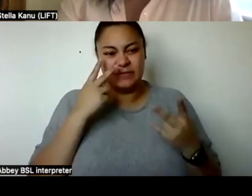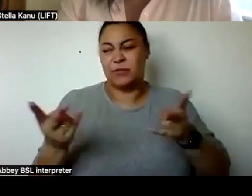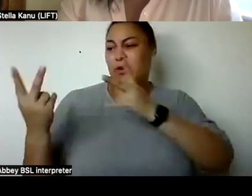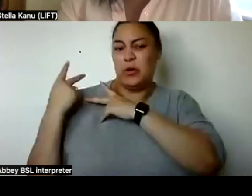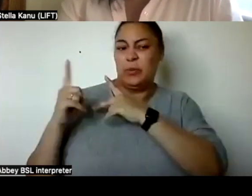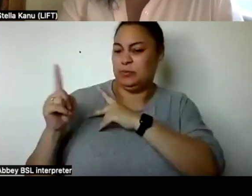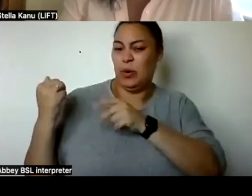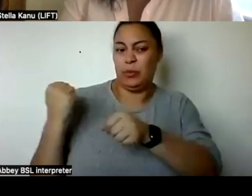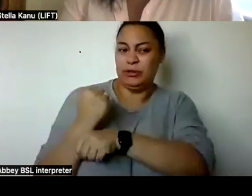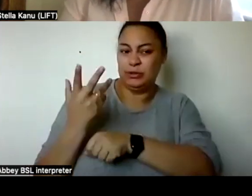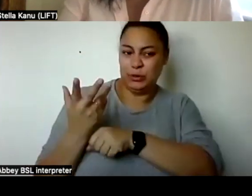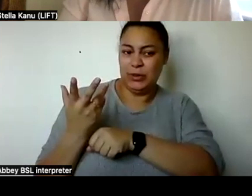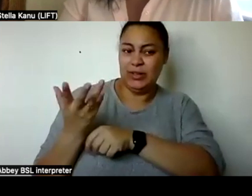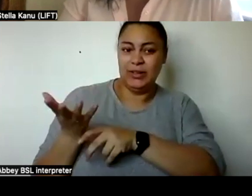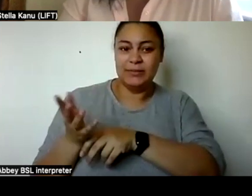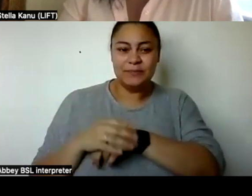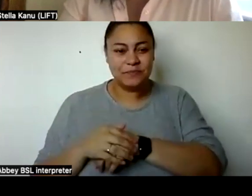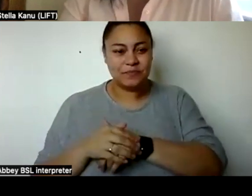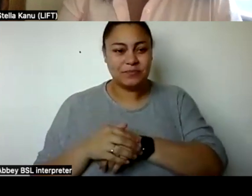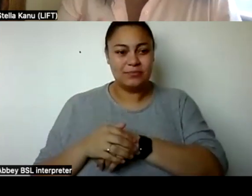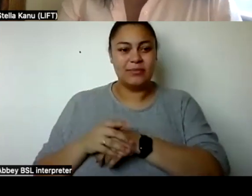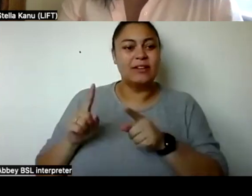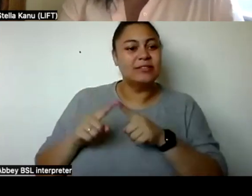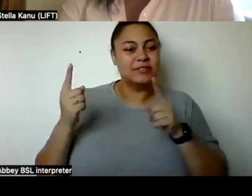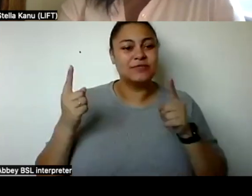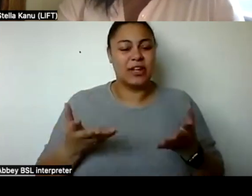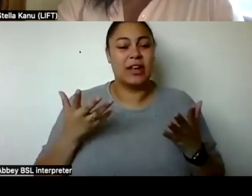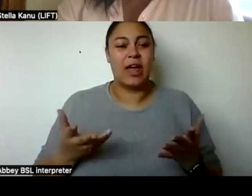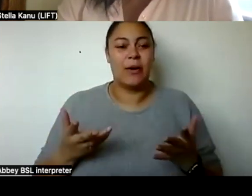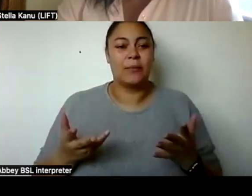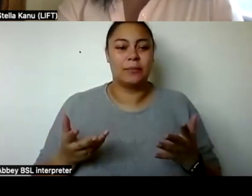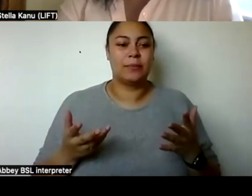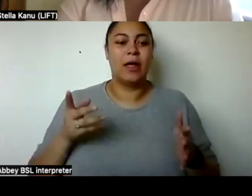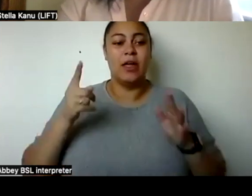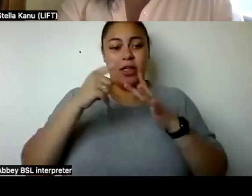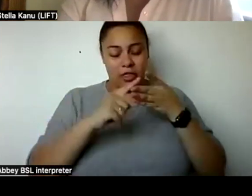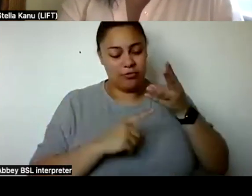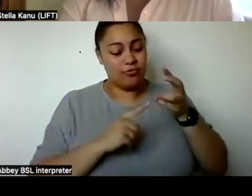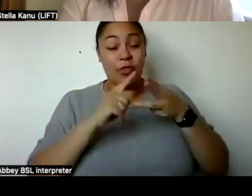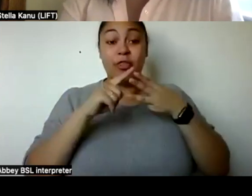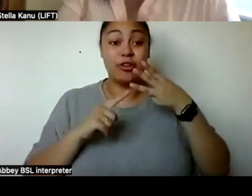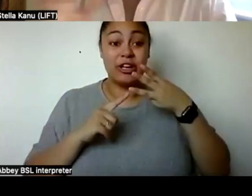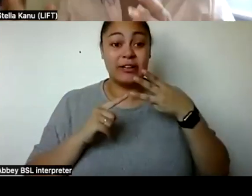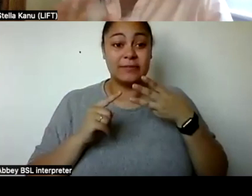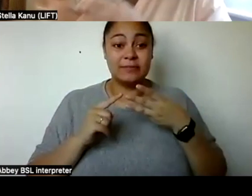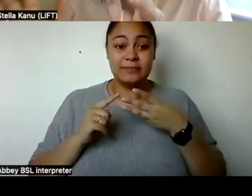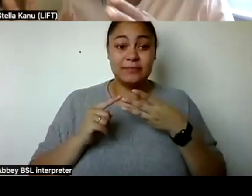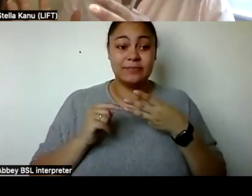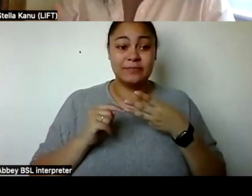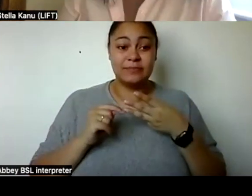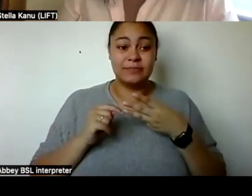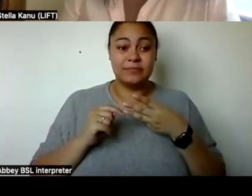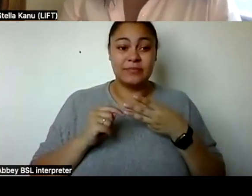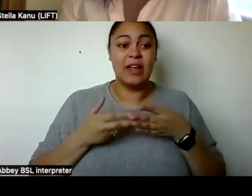different. And I would say that there's probably three kind of influences in terms of how Lyft has kind of entered this kind